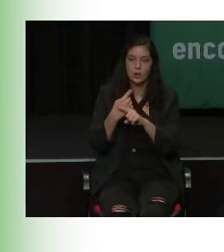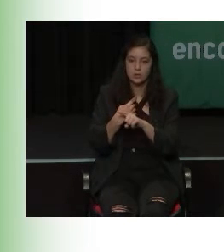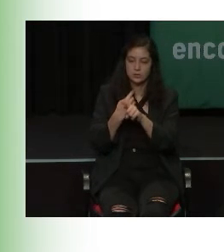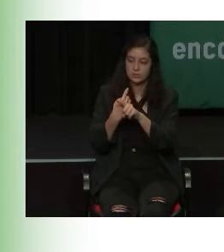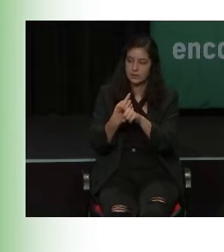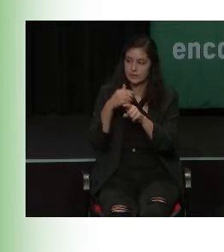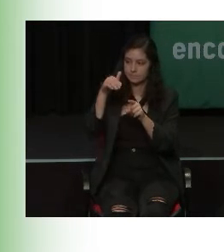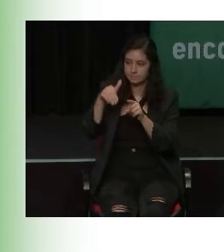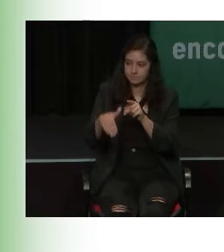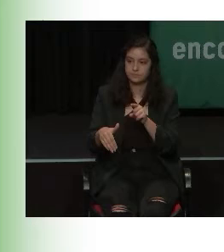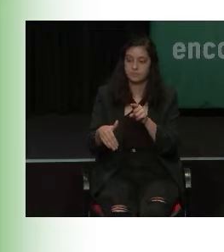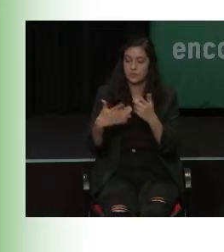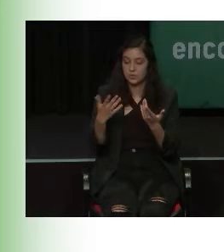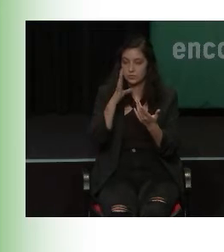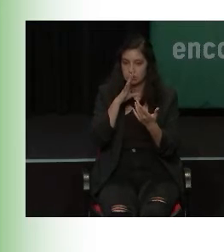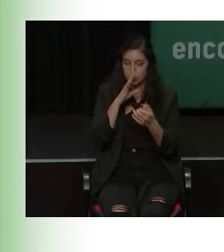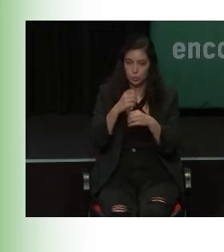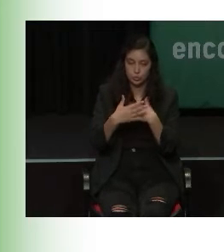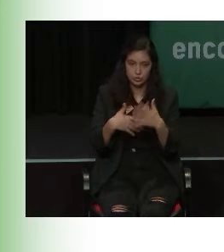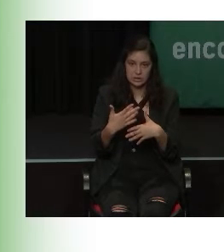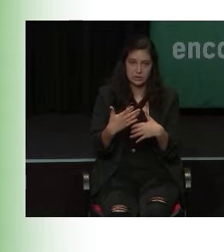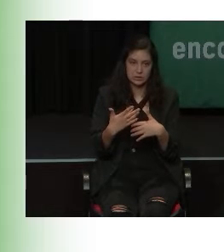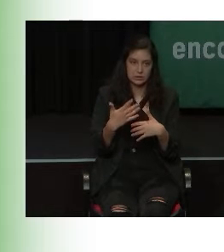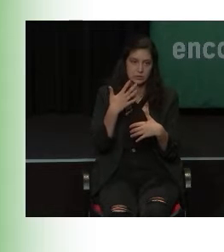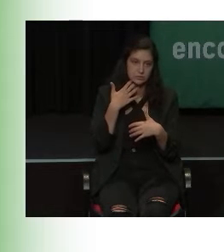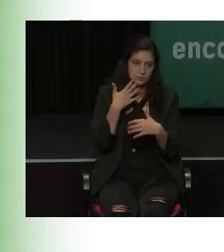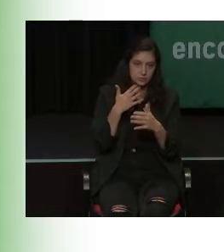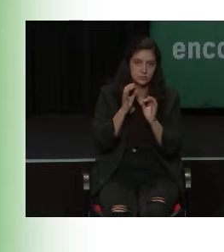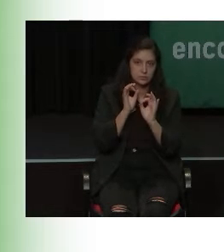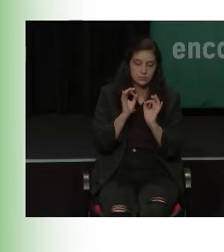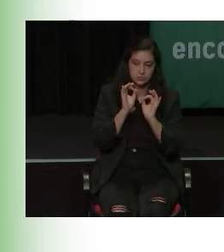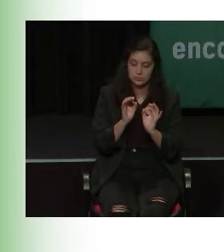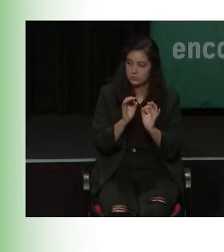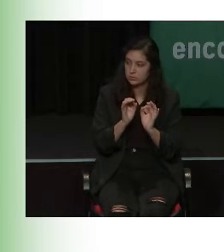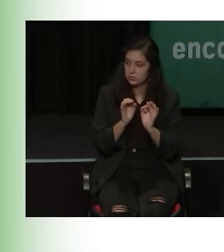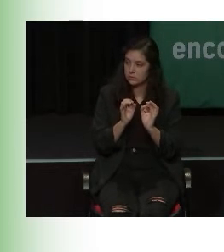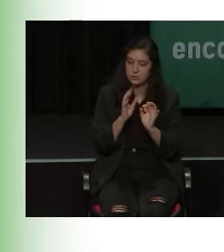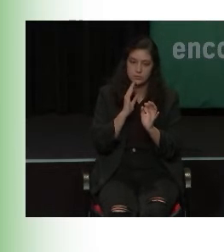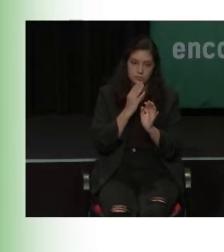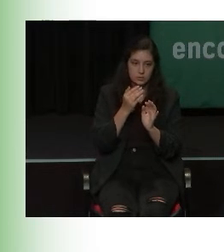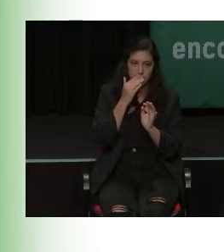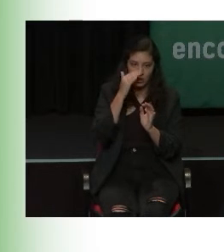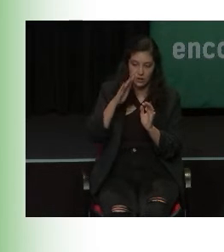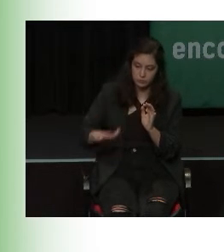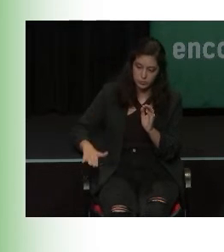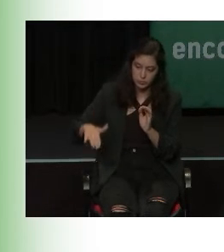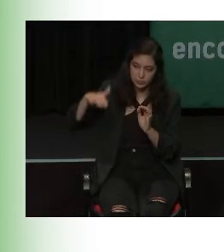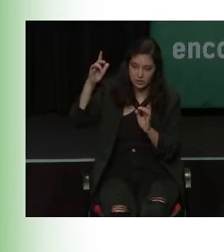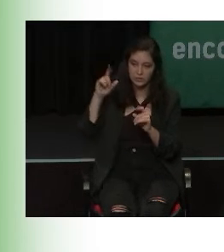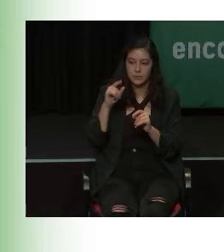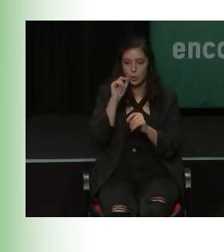in the declines, as if the process is conserved across age, it's also across